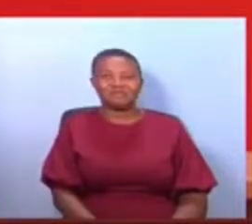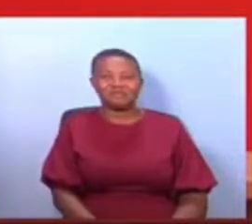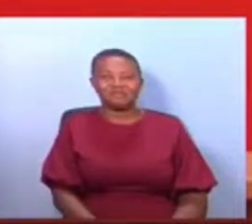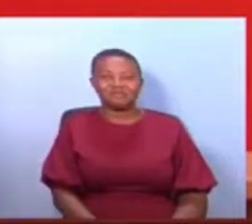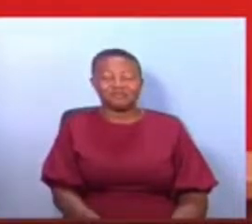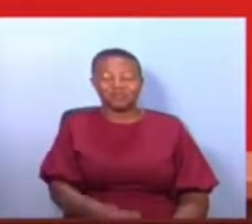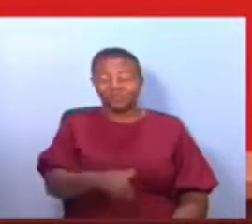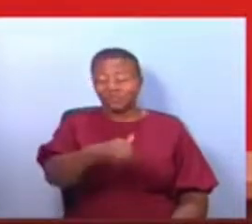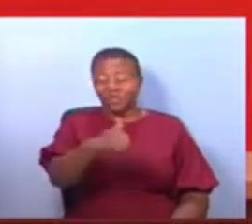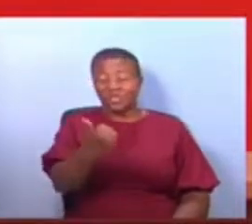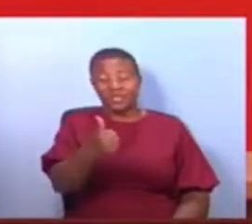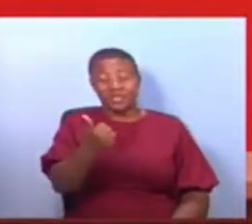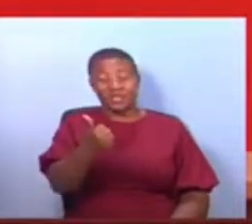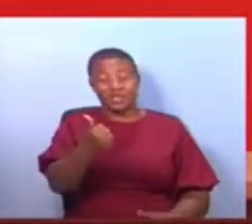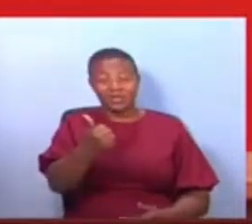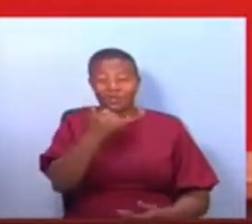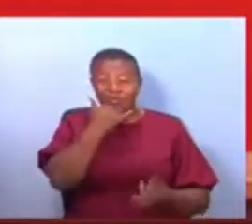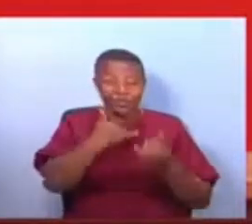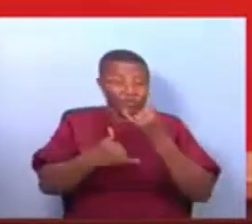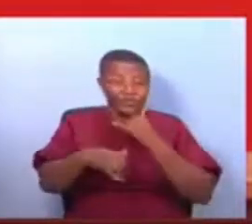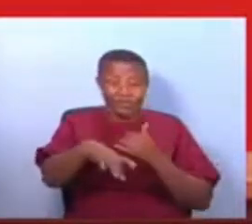Any corrections on page 3?